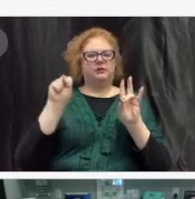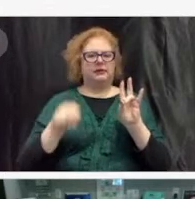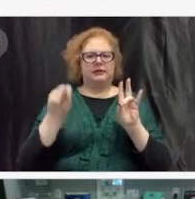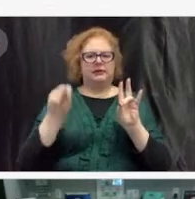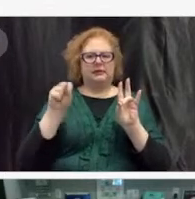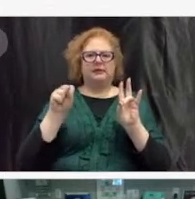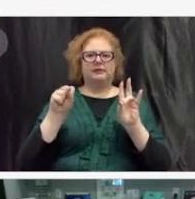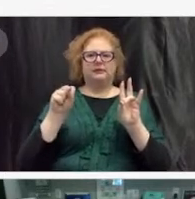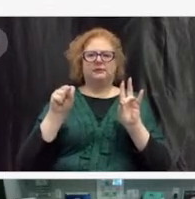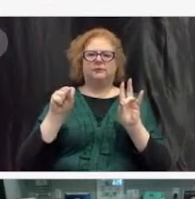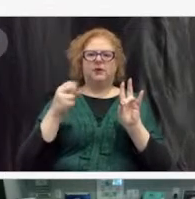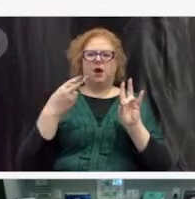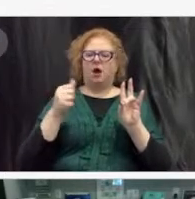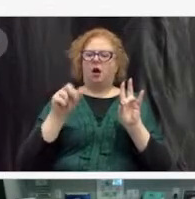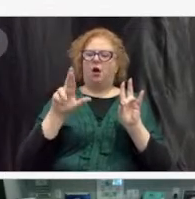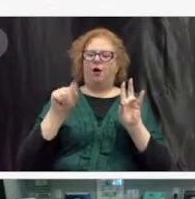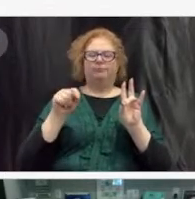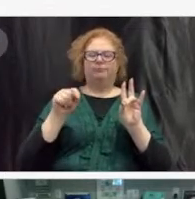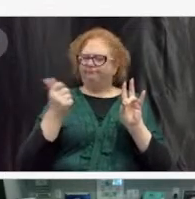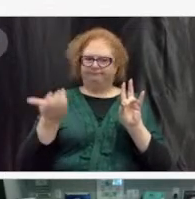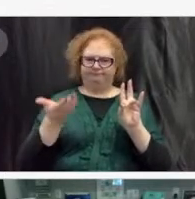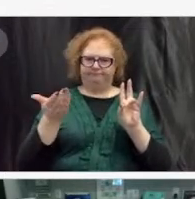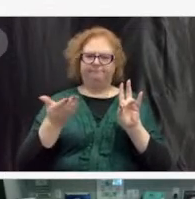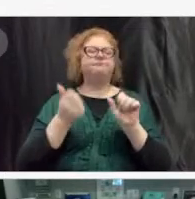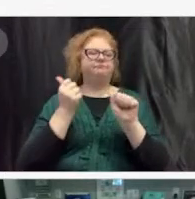Hart. Motion passes.